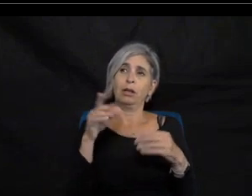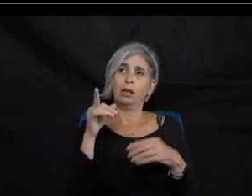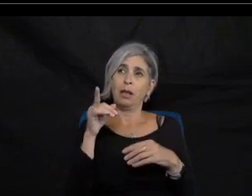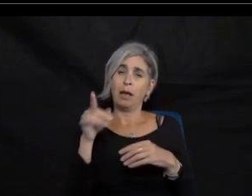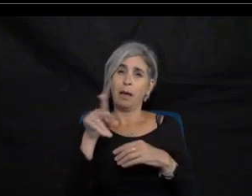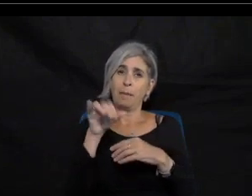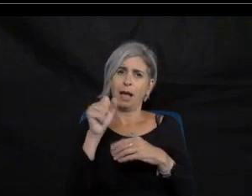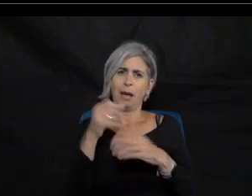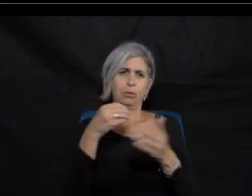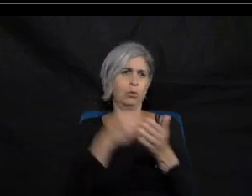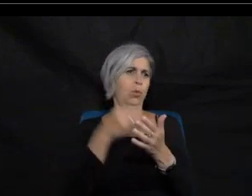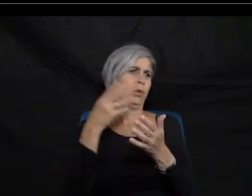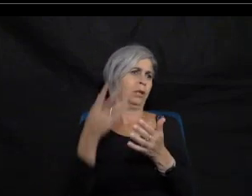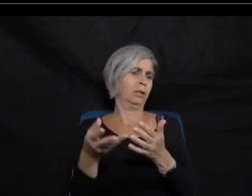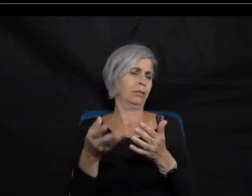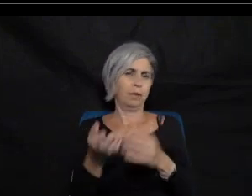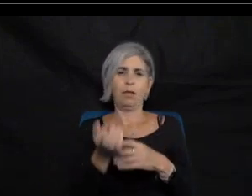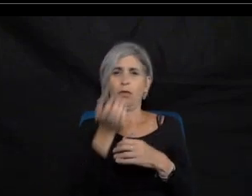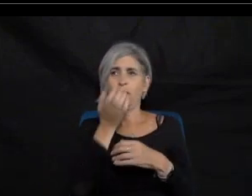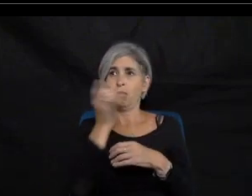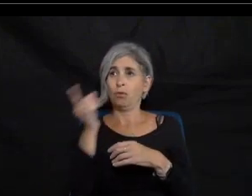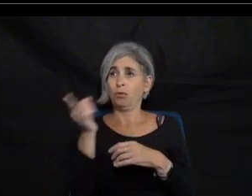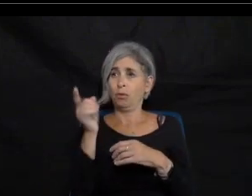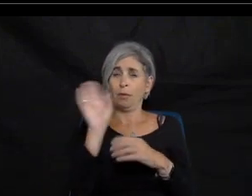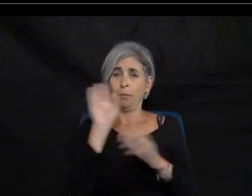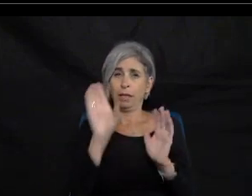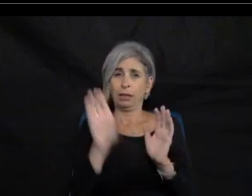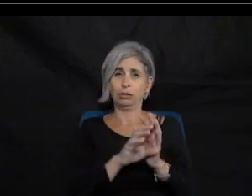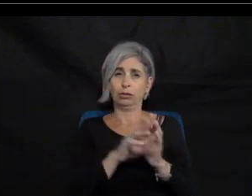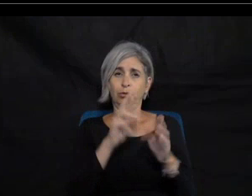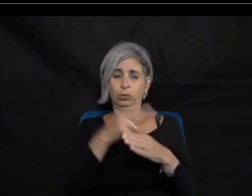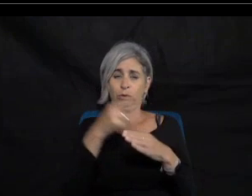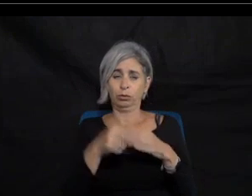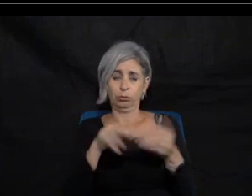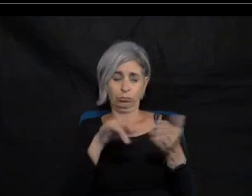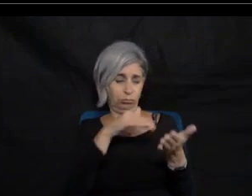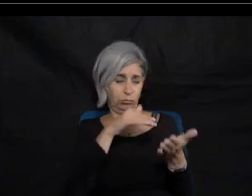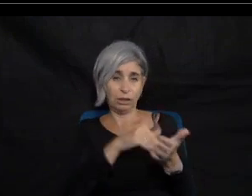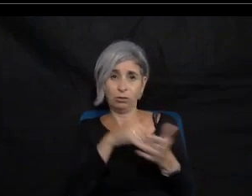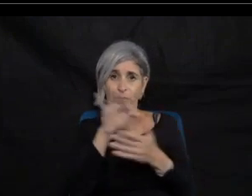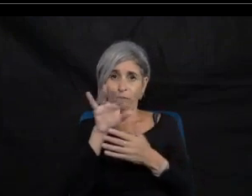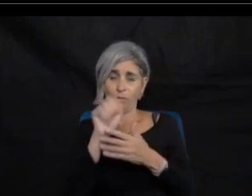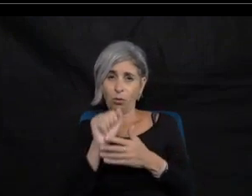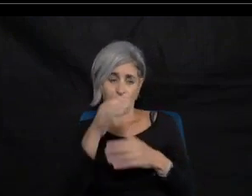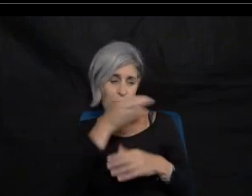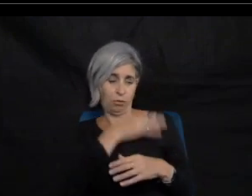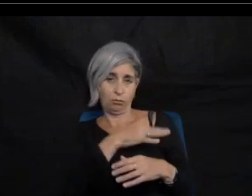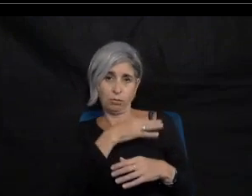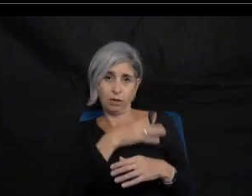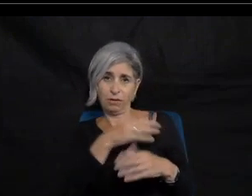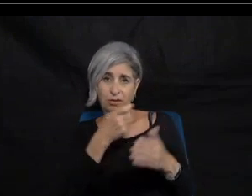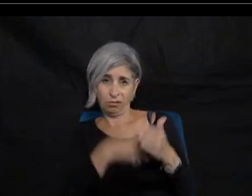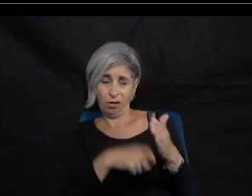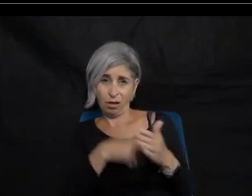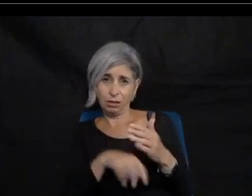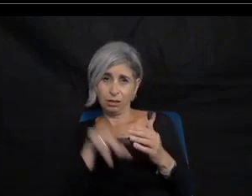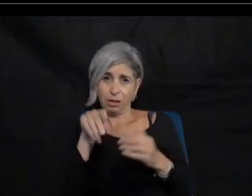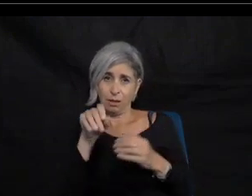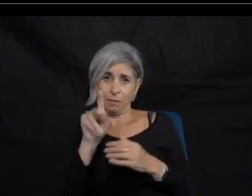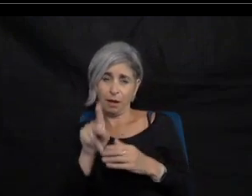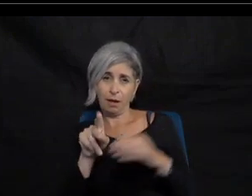and the graphic here shows results from a study in Central Florida comparing costs and benefits between a palm and an oak as